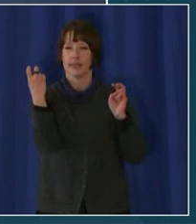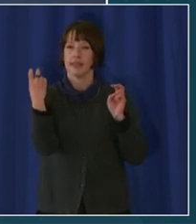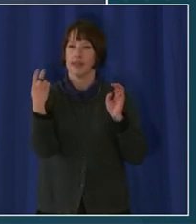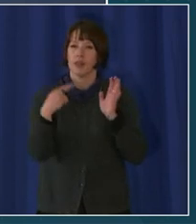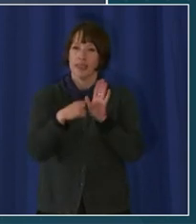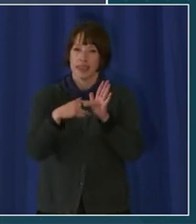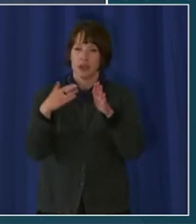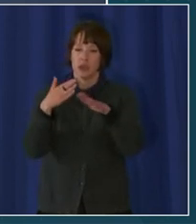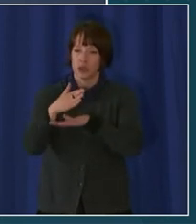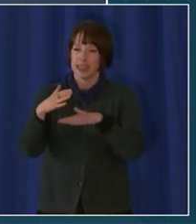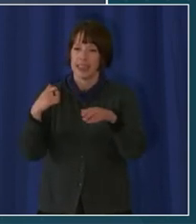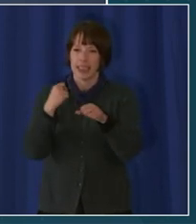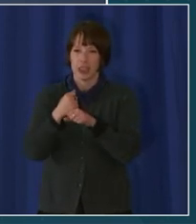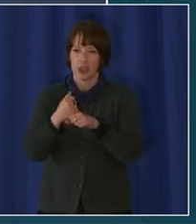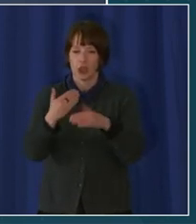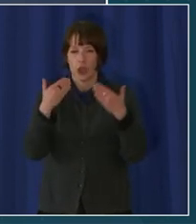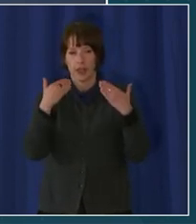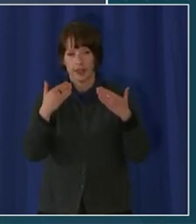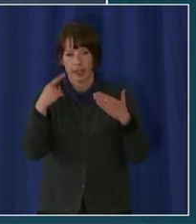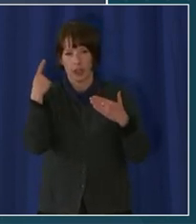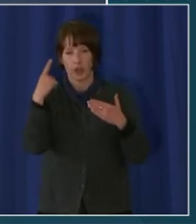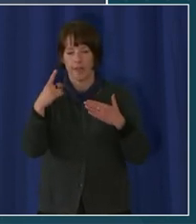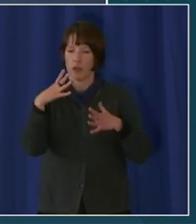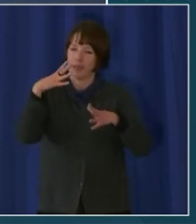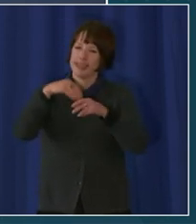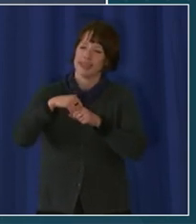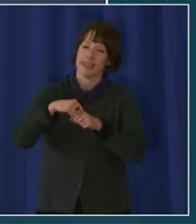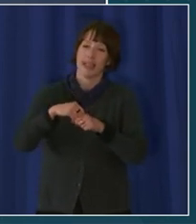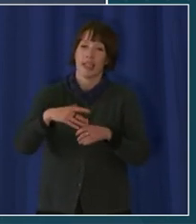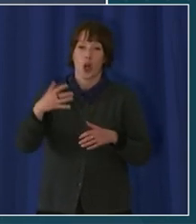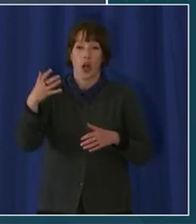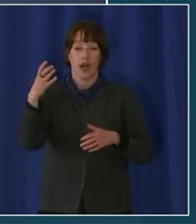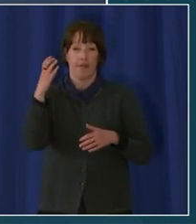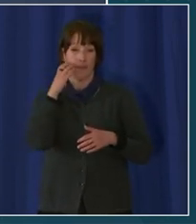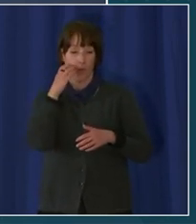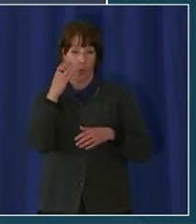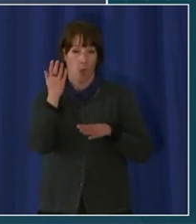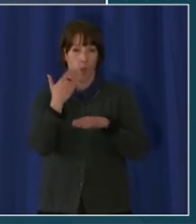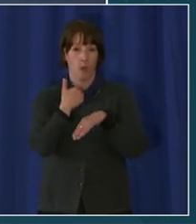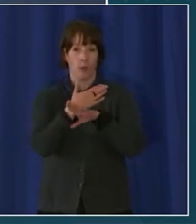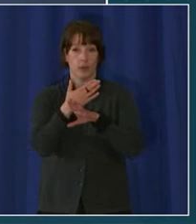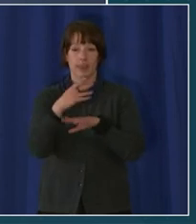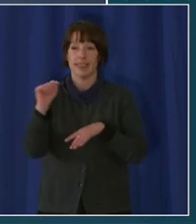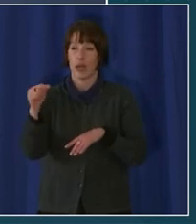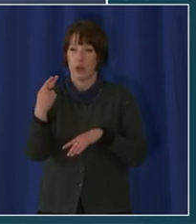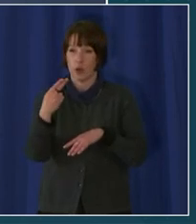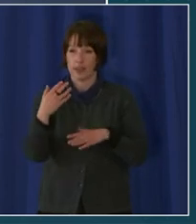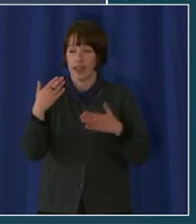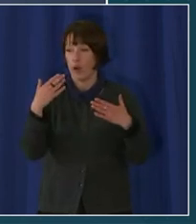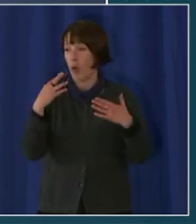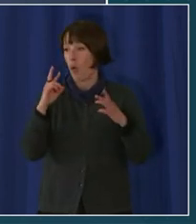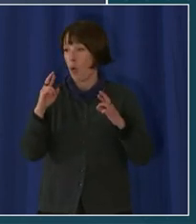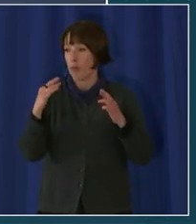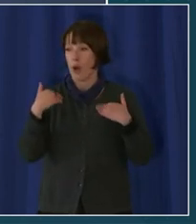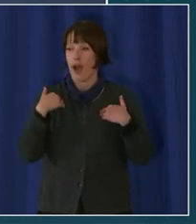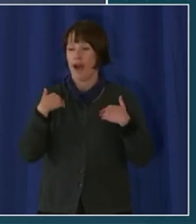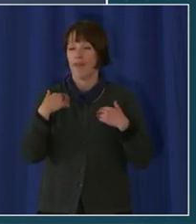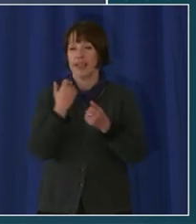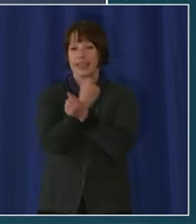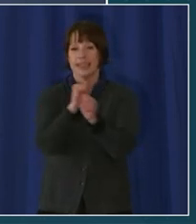We appreciate your engagement and participating in our telephone town halls. We hope you have a safe and relaxing Memorial weekend.